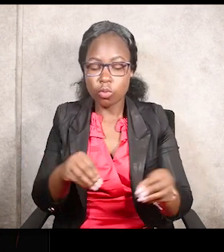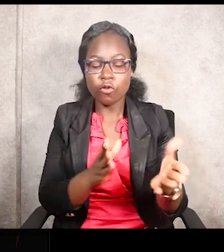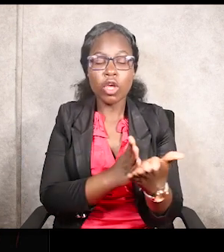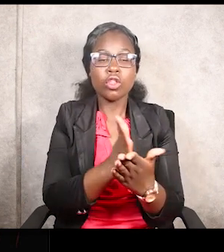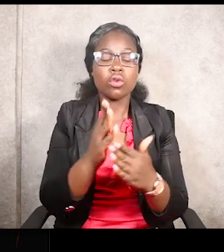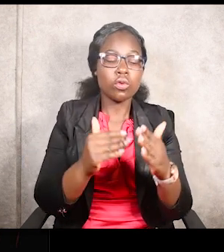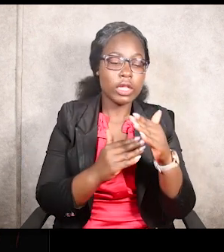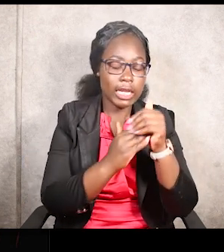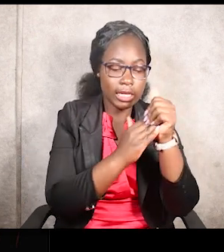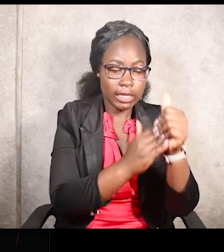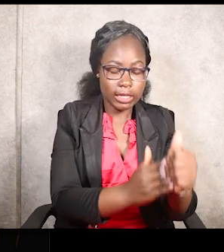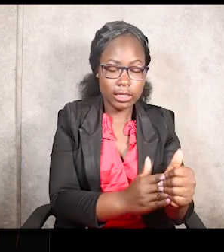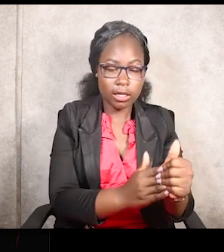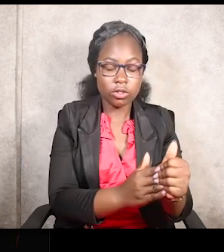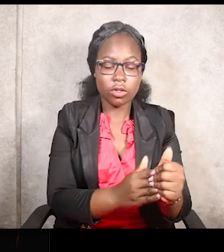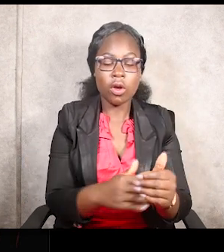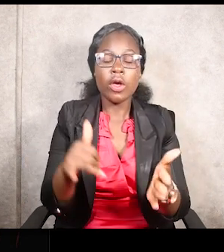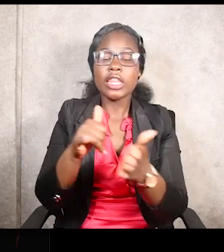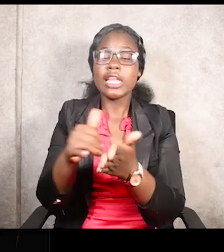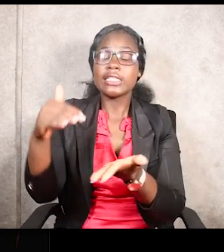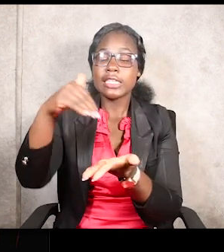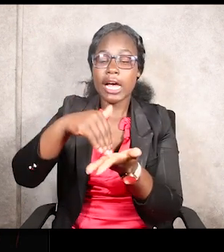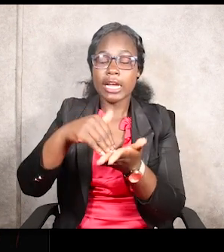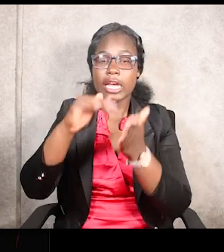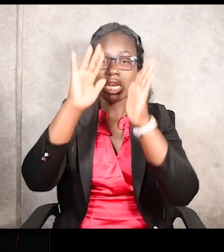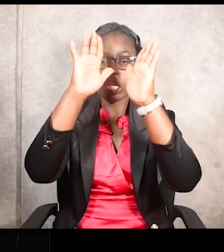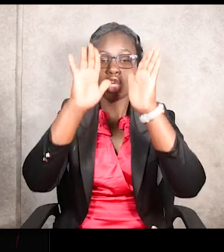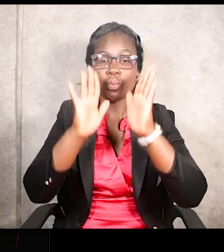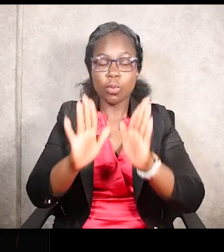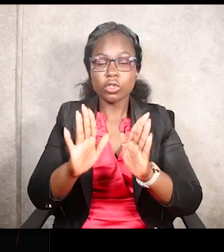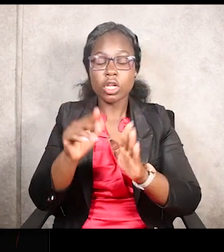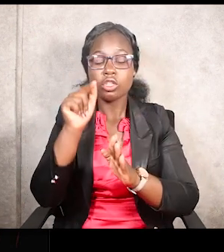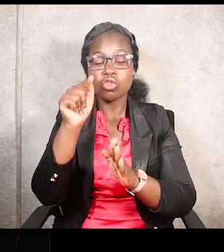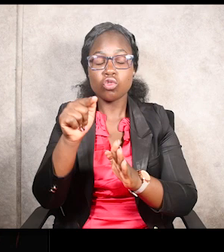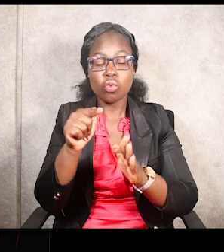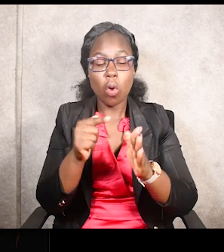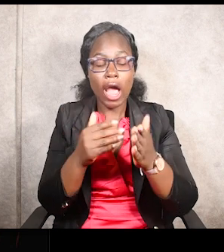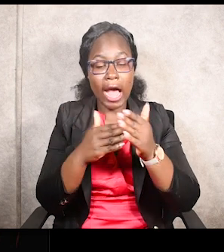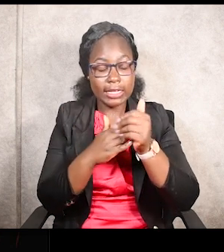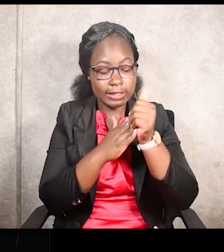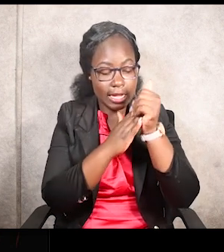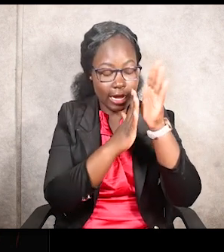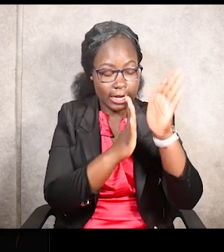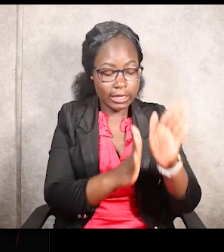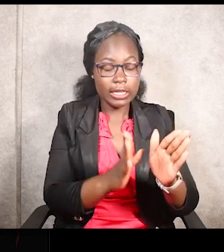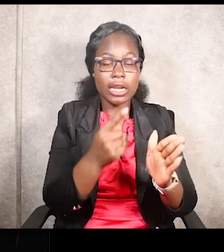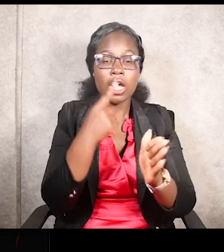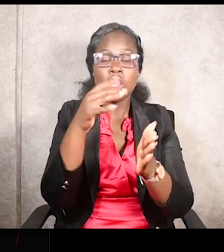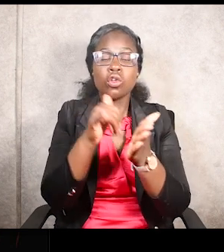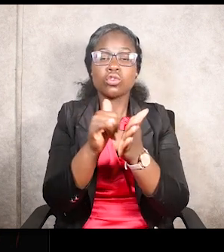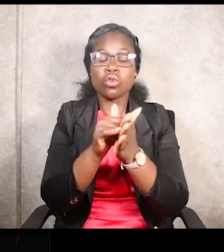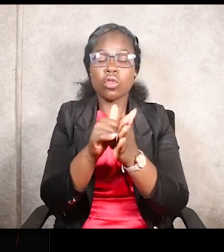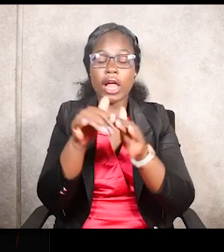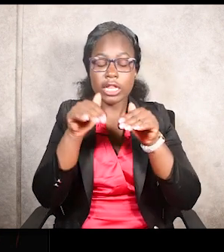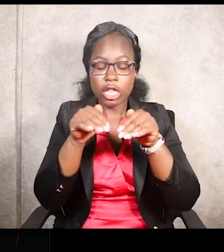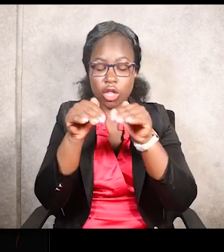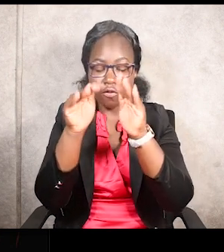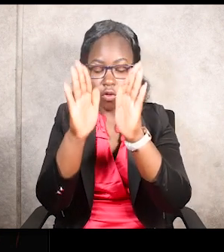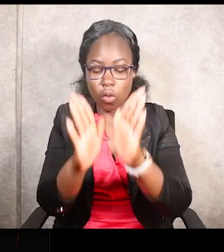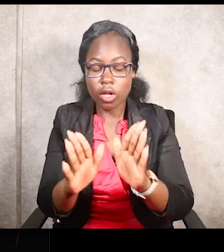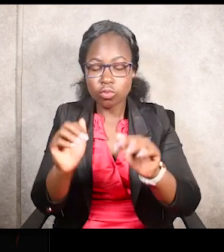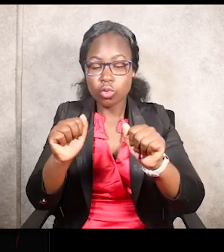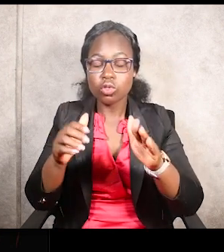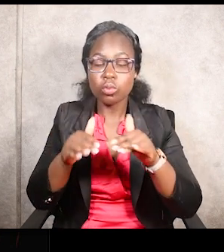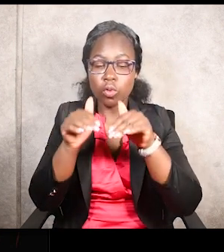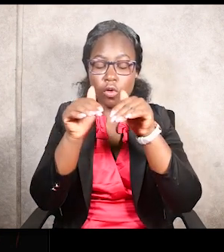leadership task. That again is very important to espouse as a leader so that your followers are able to follow